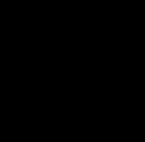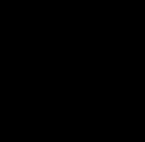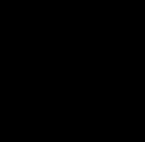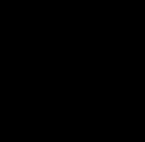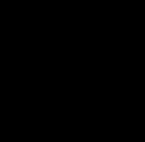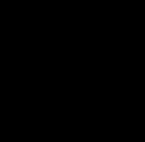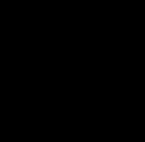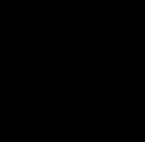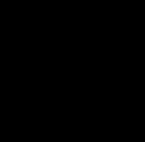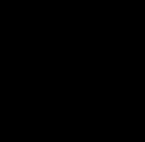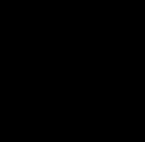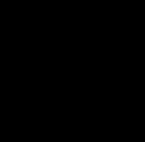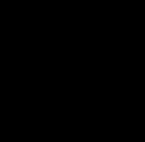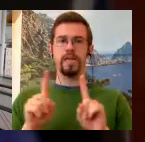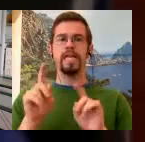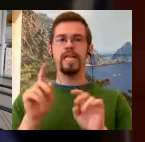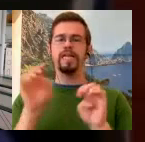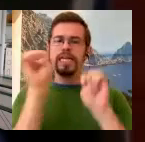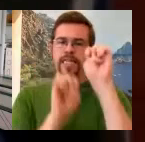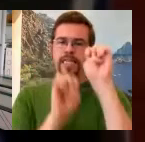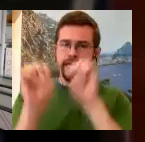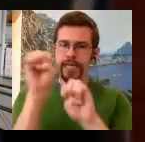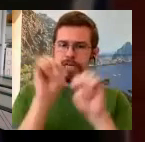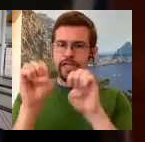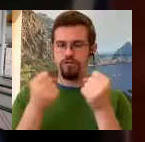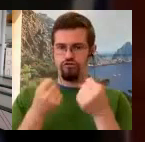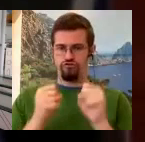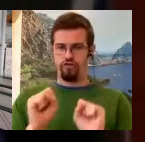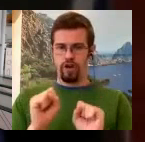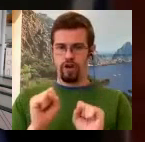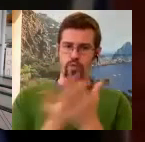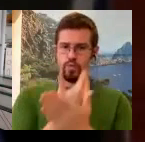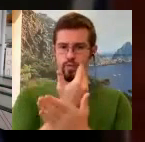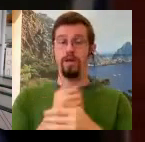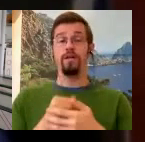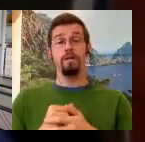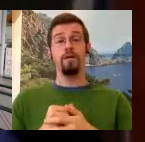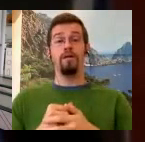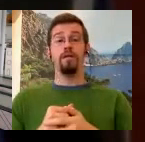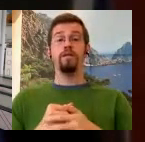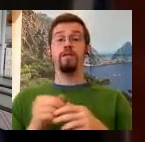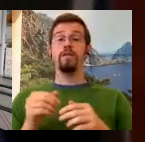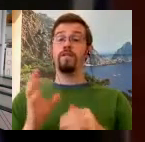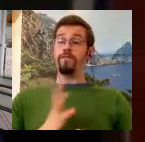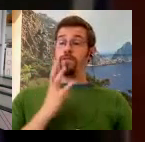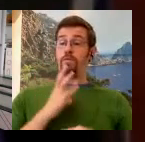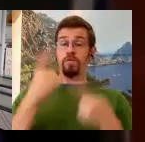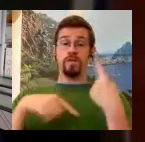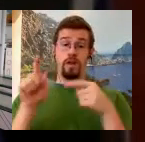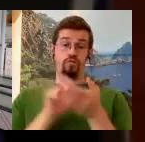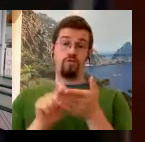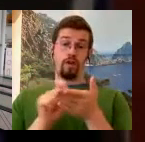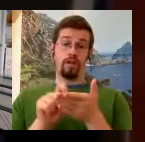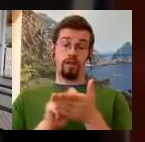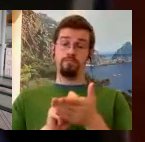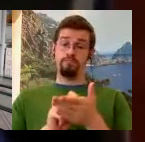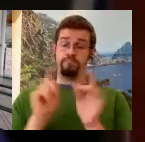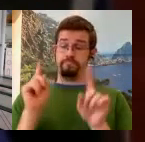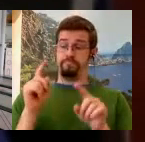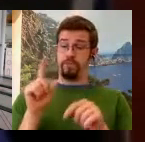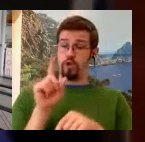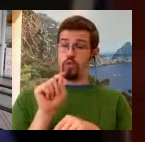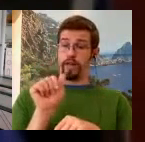We are pretty much standardized on the formal sign writing with the ISWA 2010. Our data, I don't think it's going to